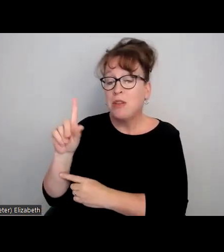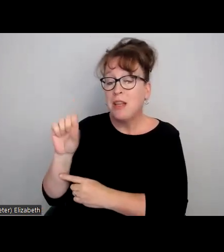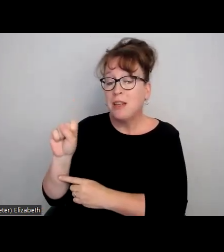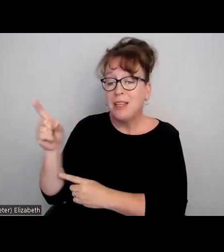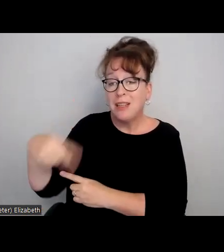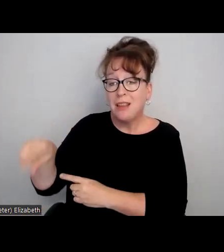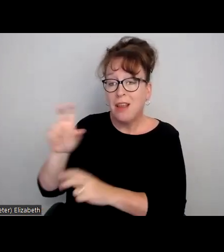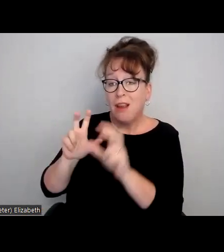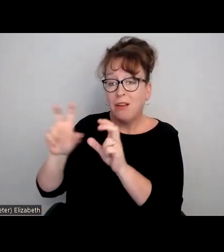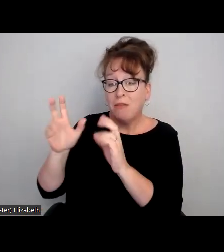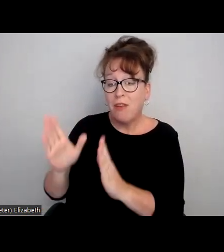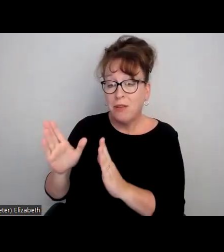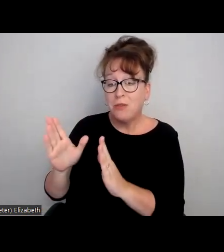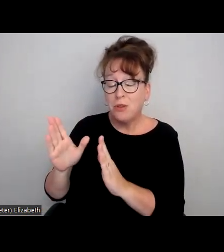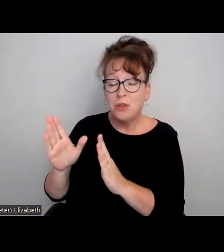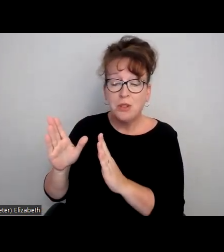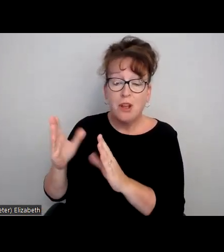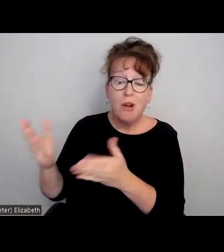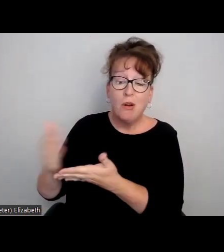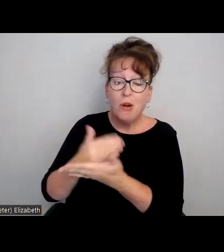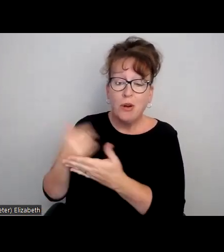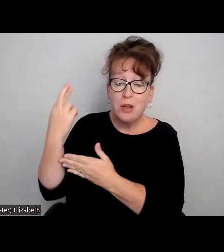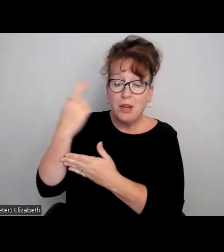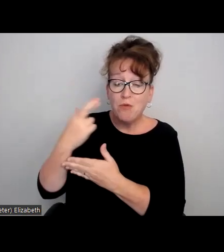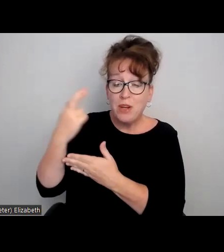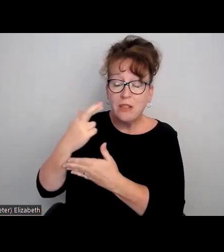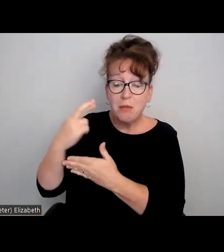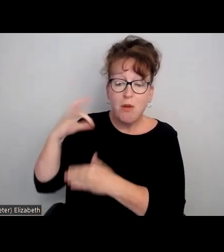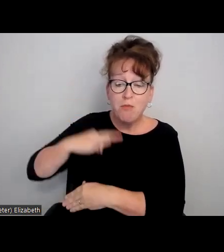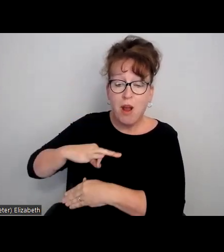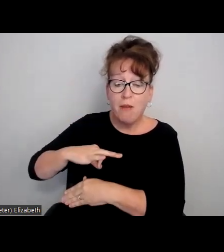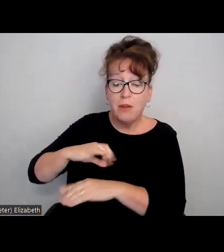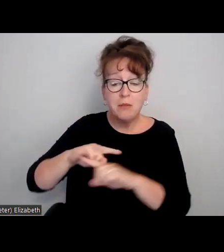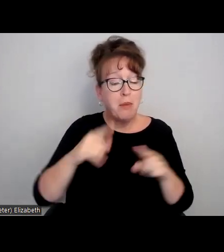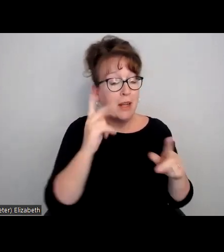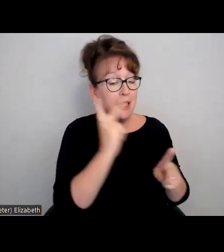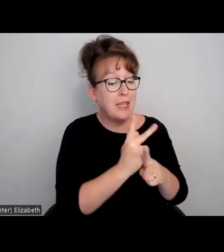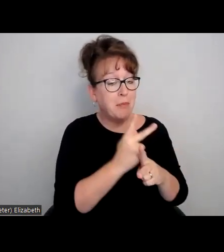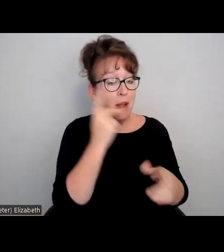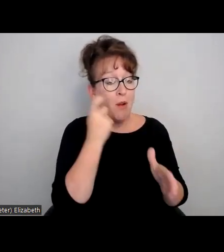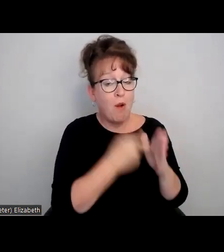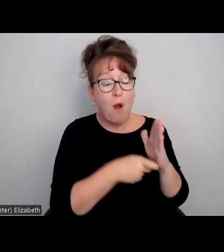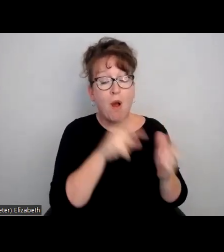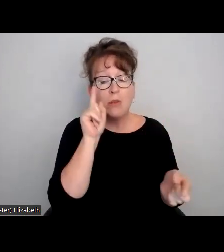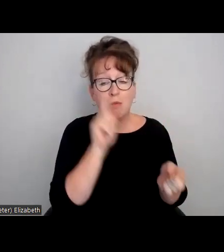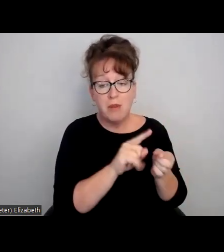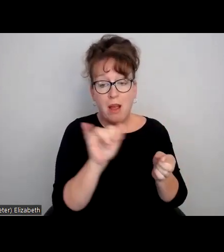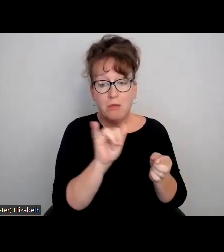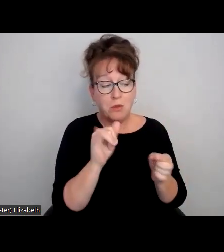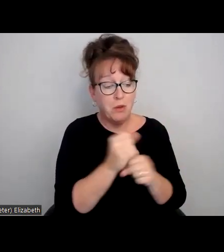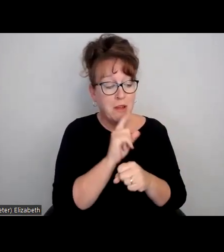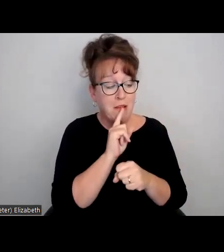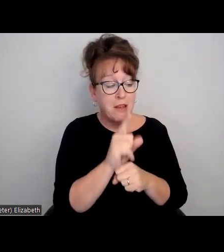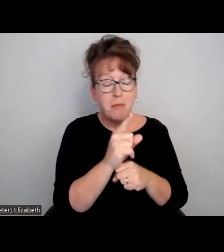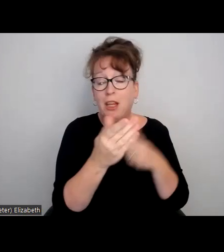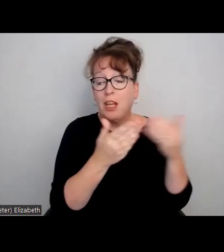terms of earning reasonable profits versus keeping costs down for utilities. So striking that balance, making sure that the service provided by the utility is safe and adequate at the